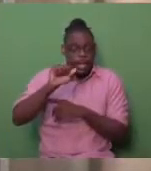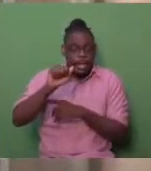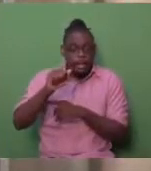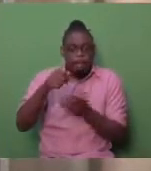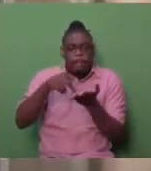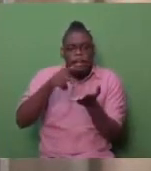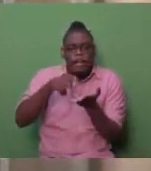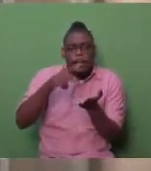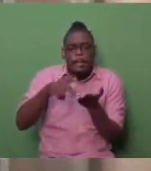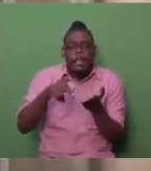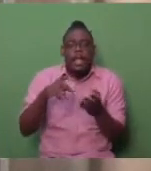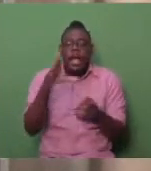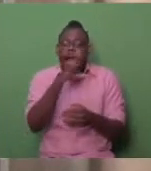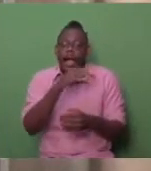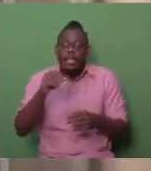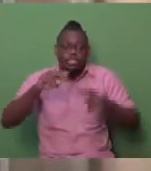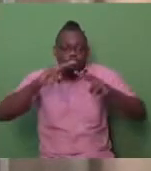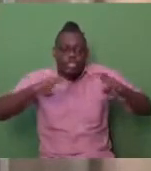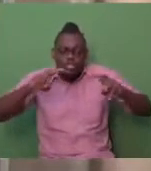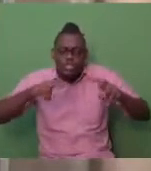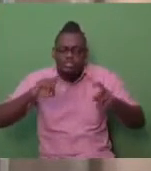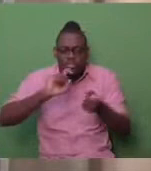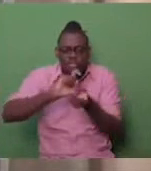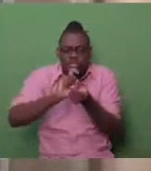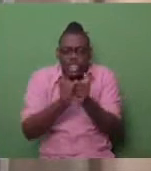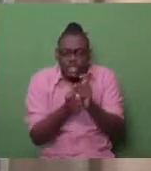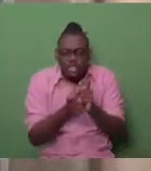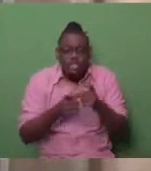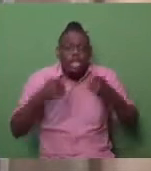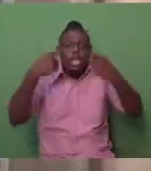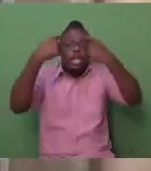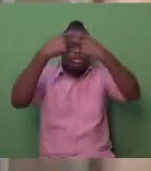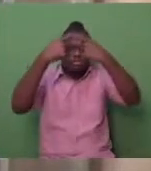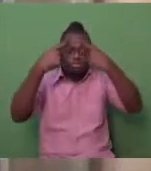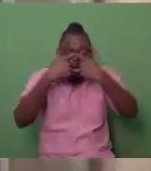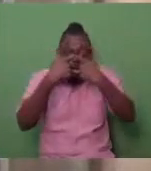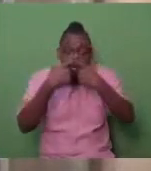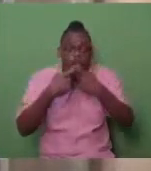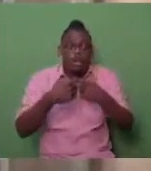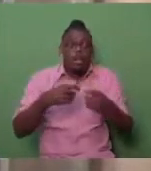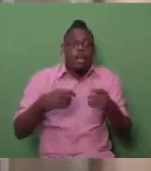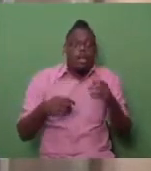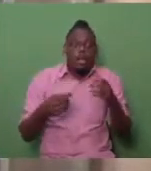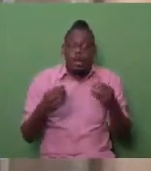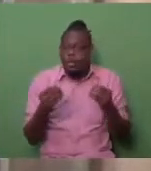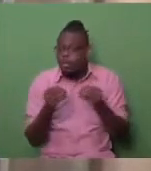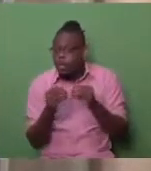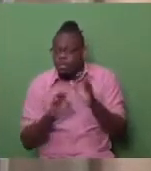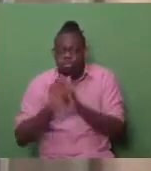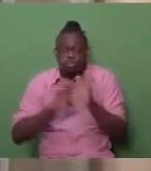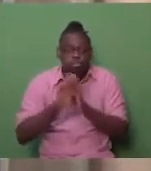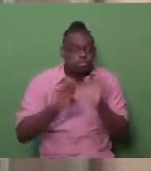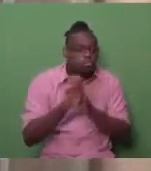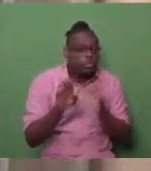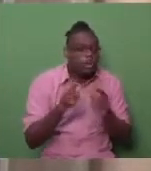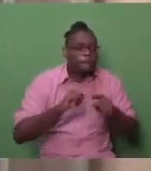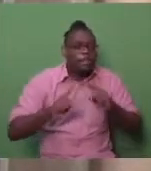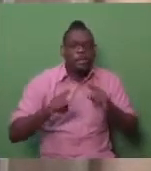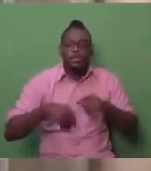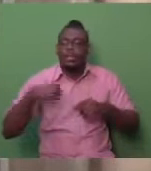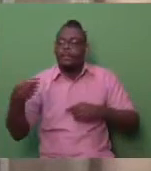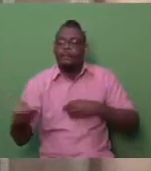not entitled to any rebate? So give with one hand, take with the other hand, left hand, right hand. When the rates are revised,